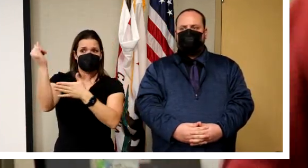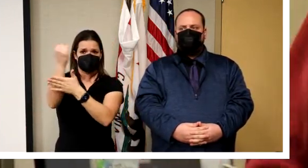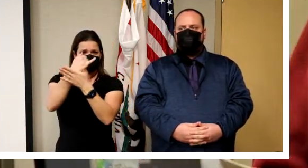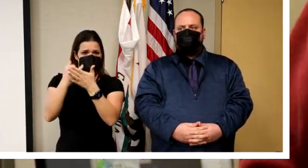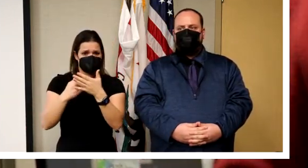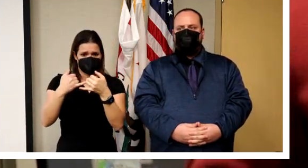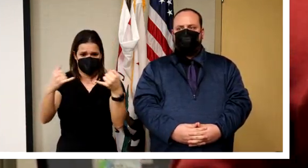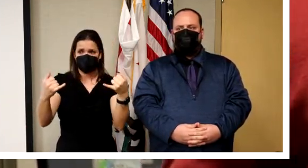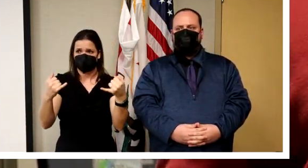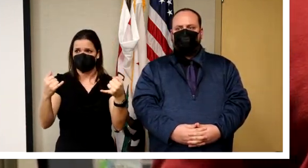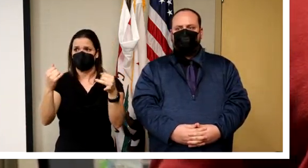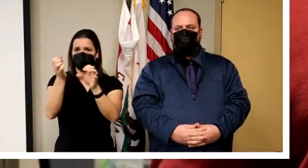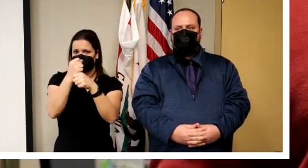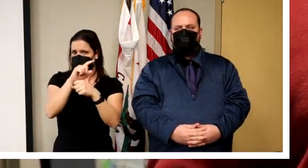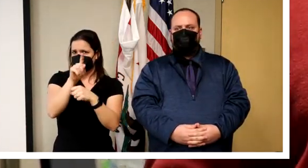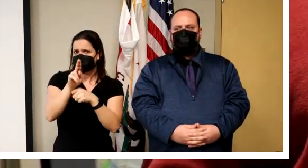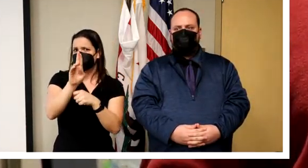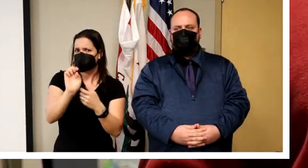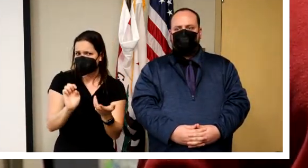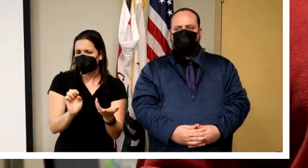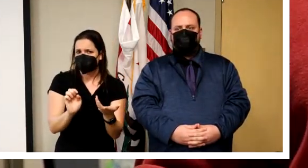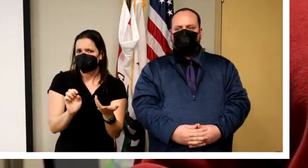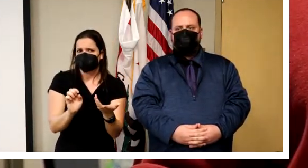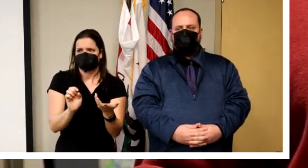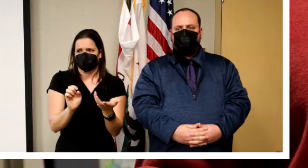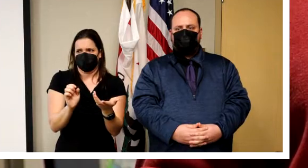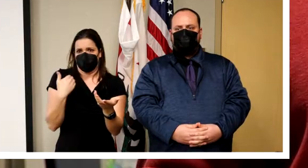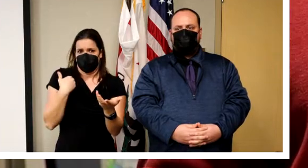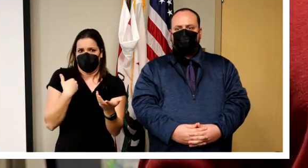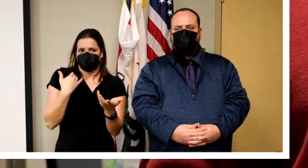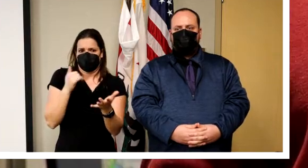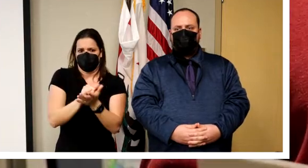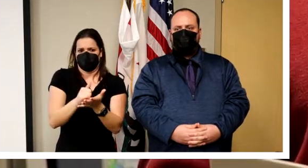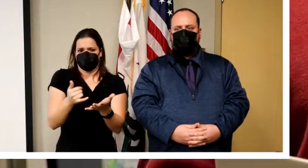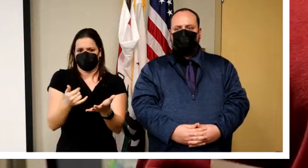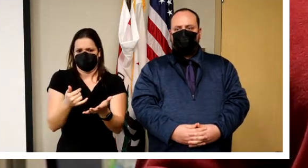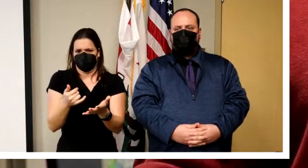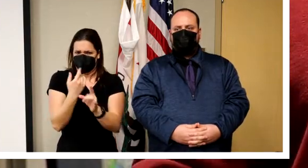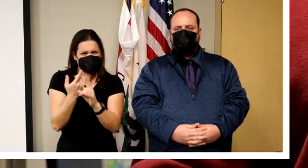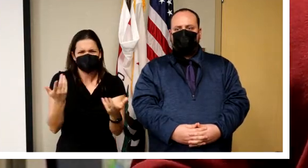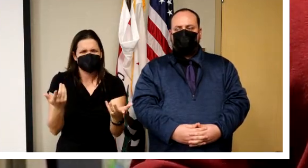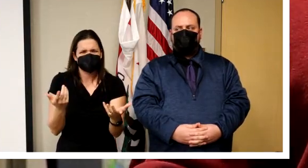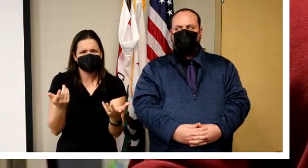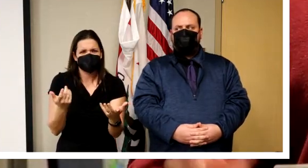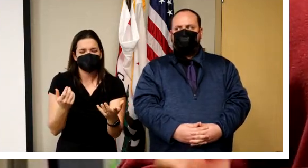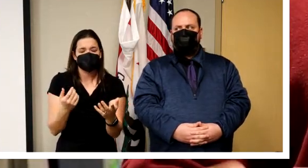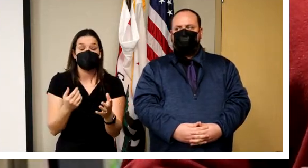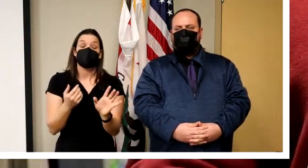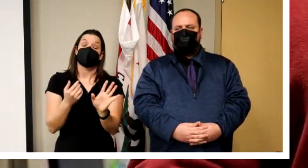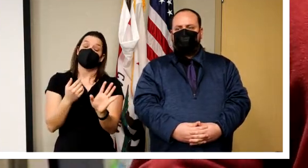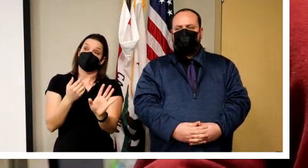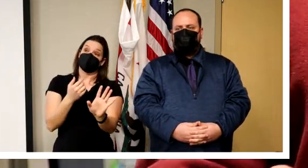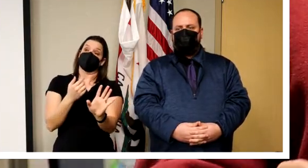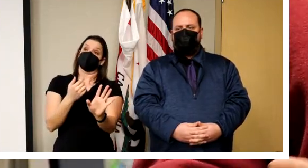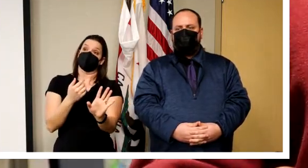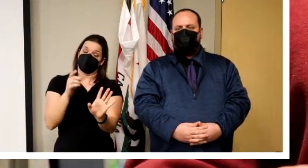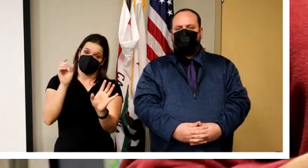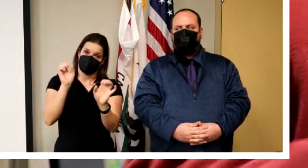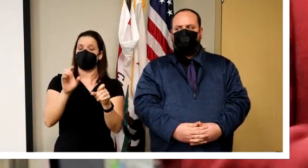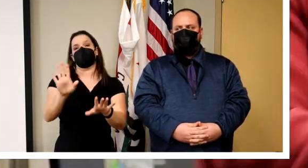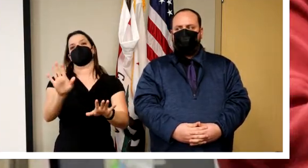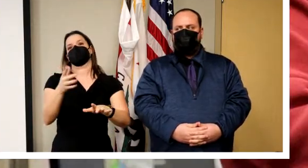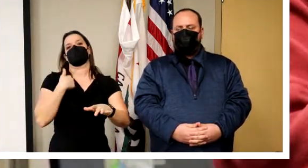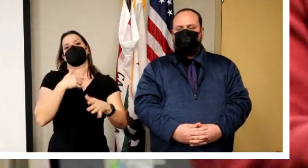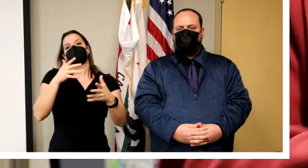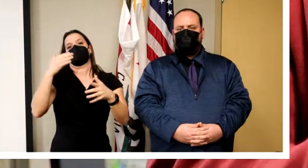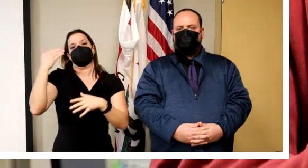the lines, you can certainly make the zone so it has that, right? You can. Well, actually, we already